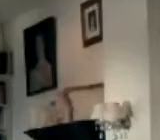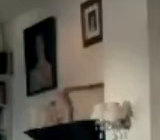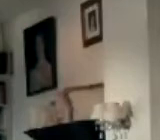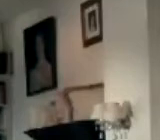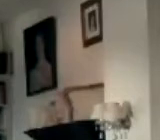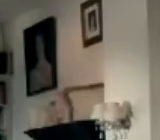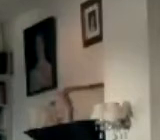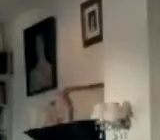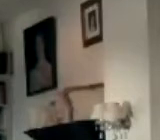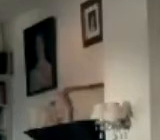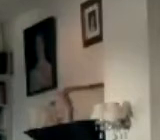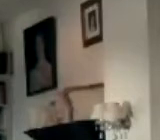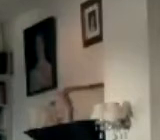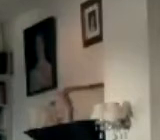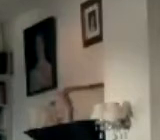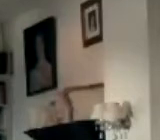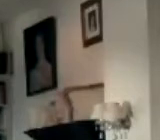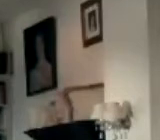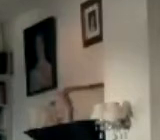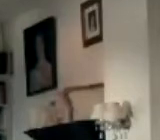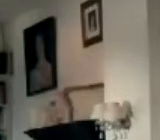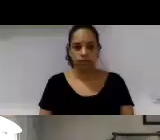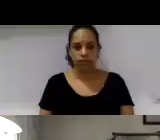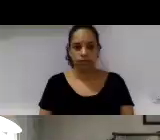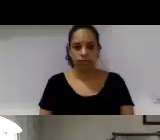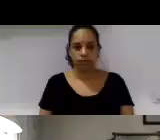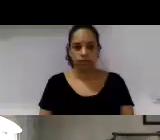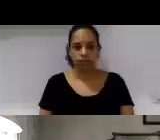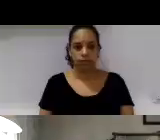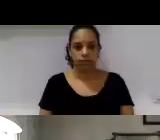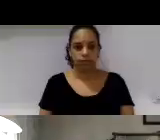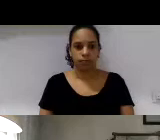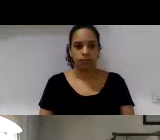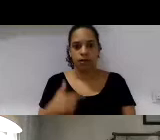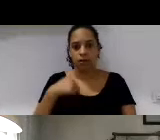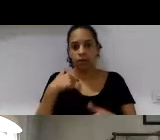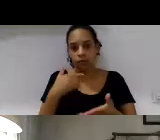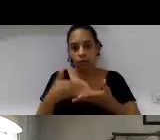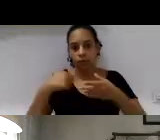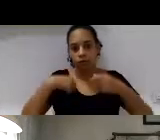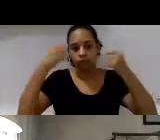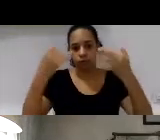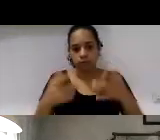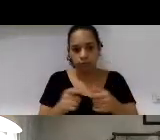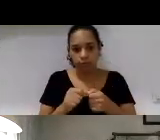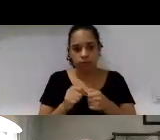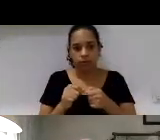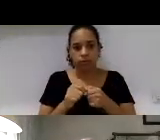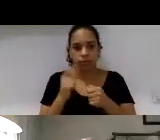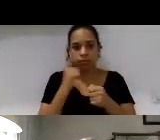I'll tell you what I can do. I'm just going to share that one slide. I think I can do that. Hang